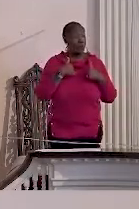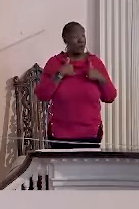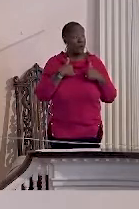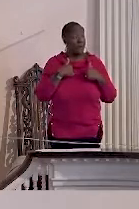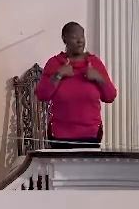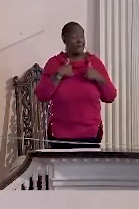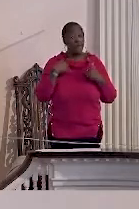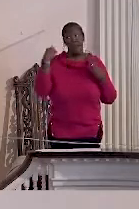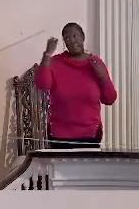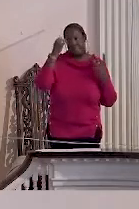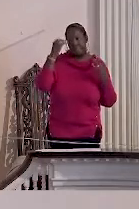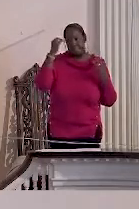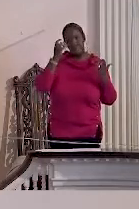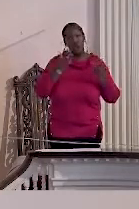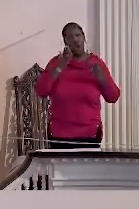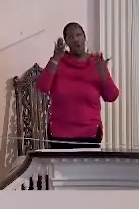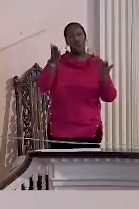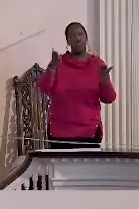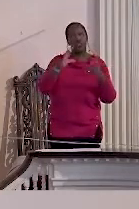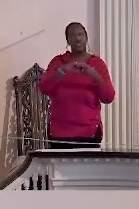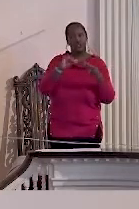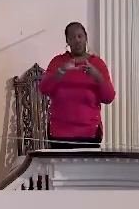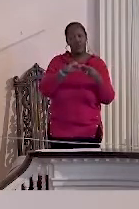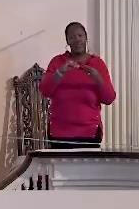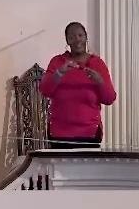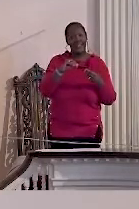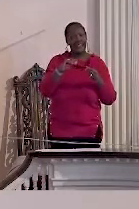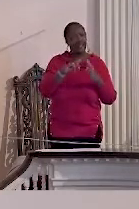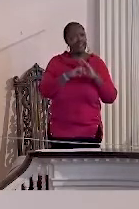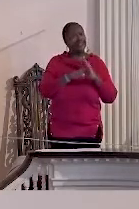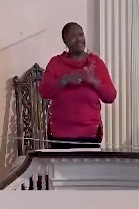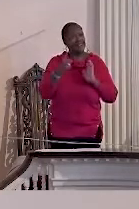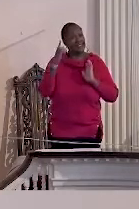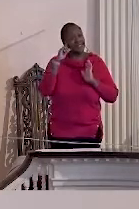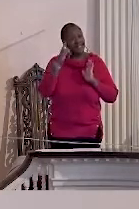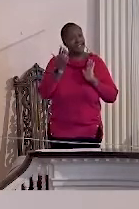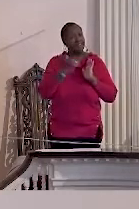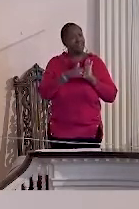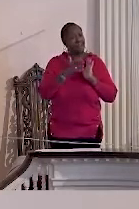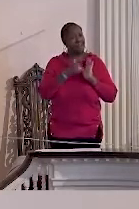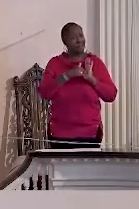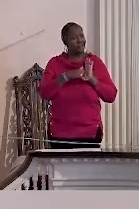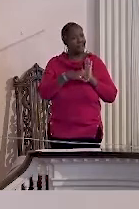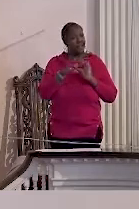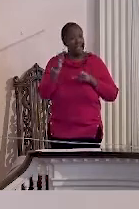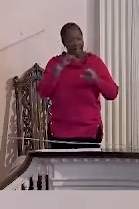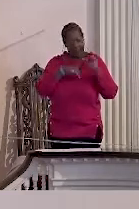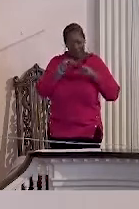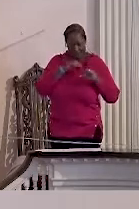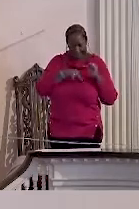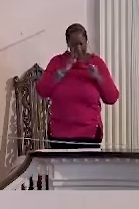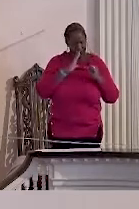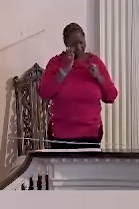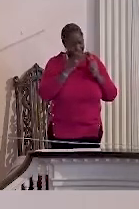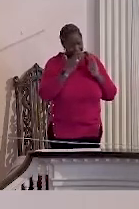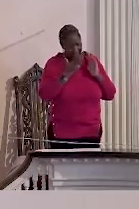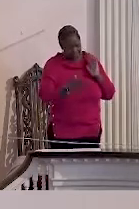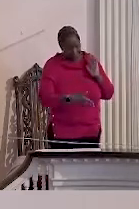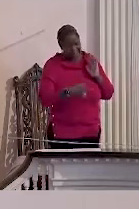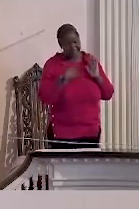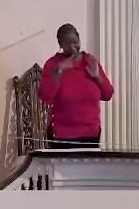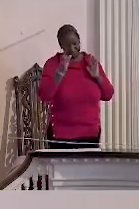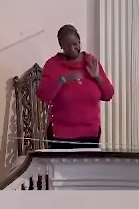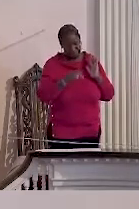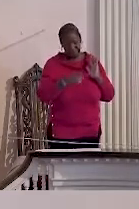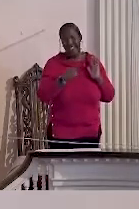my head, it started sounding familiar to me. I looked back through my files and yep, this is a bit